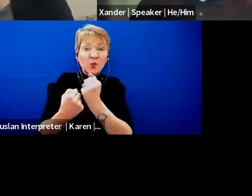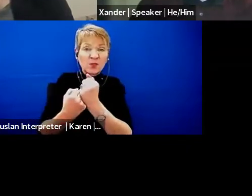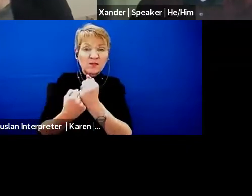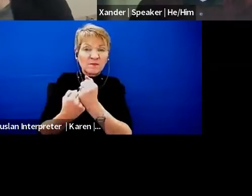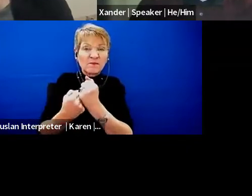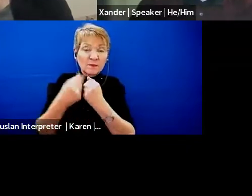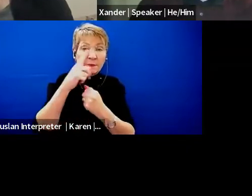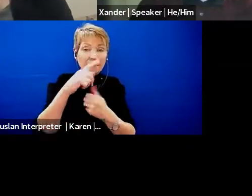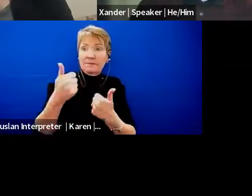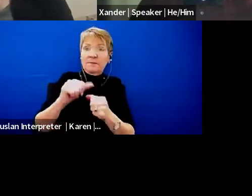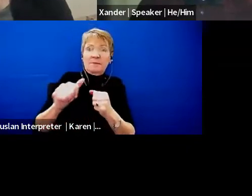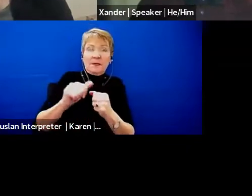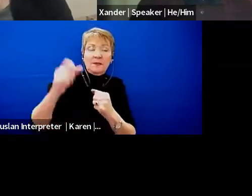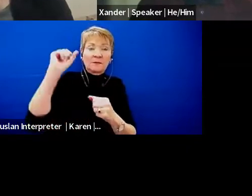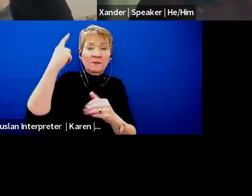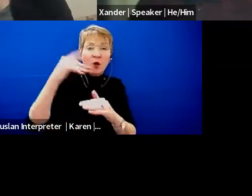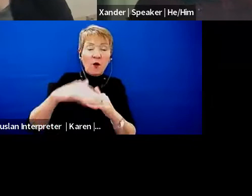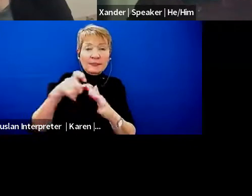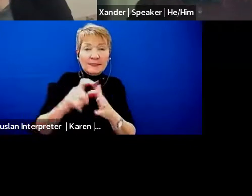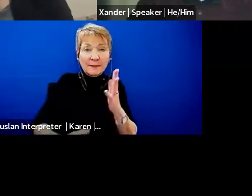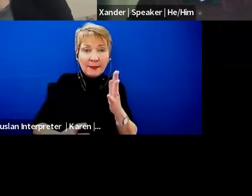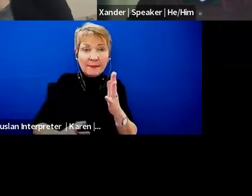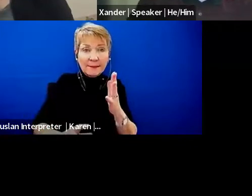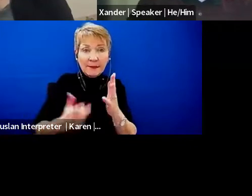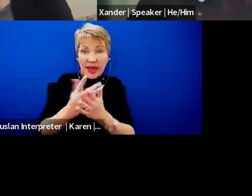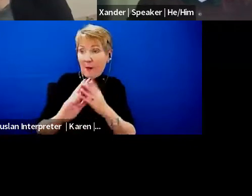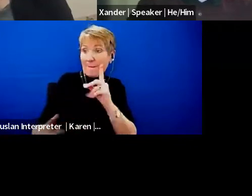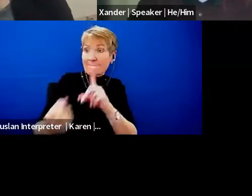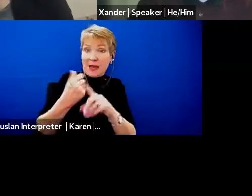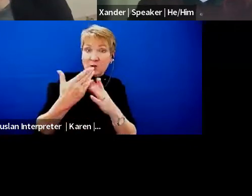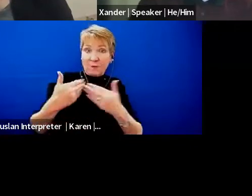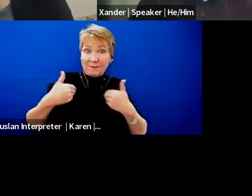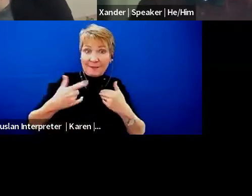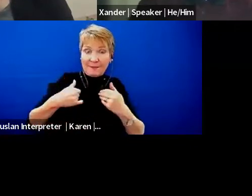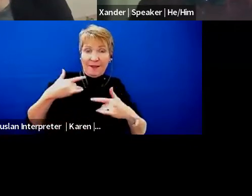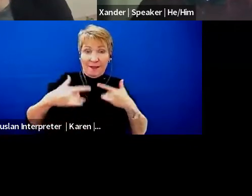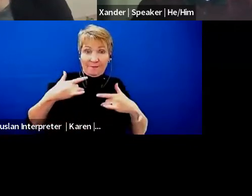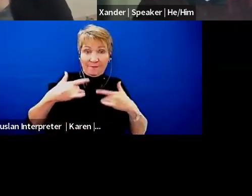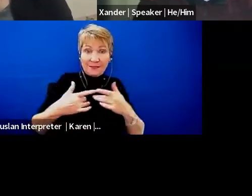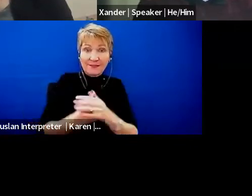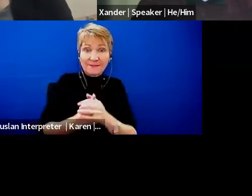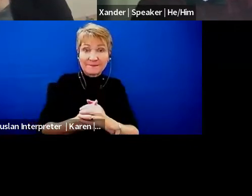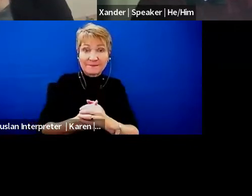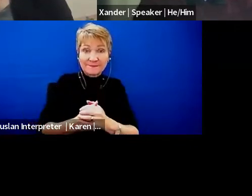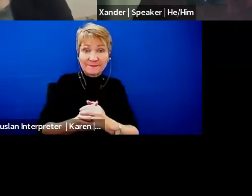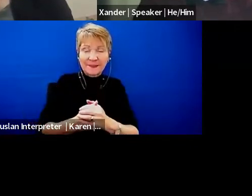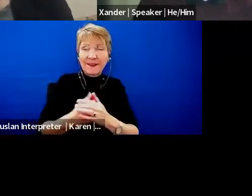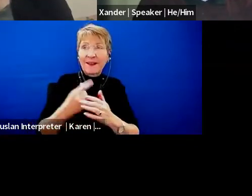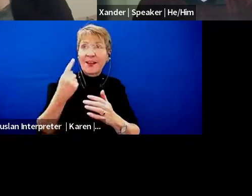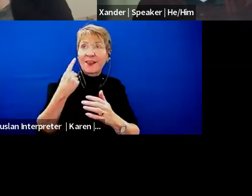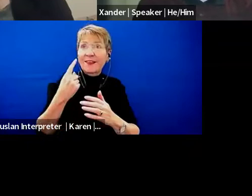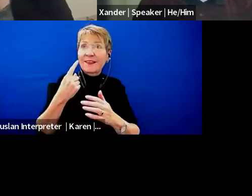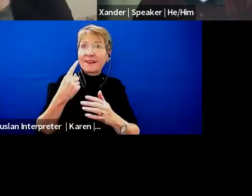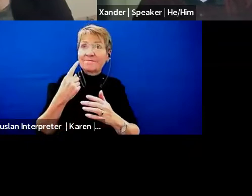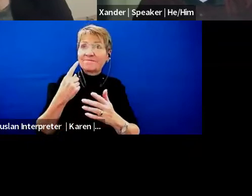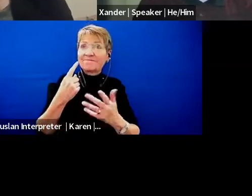a greater understanding of disability and how it affects me in my daily life. I think it would be great for more